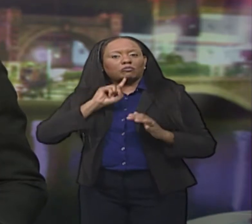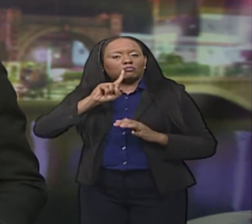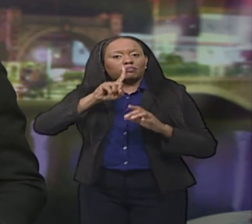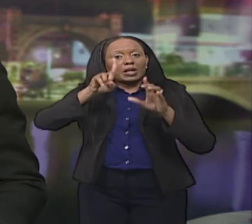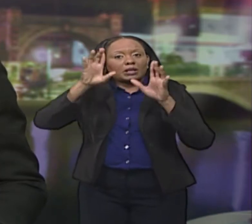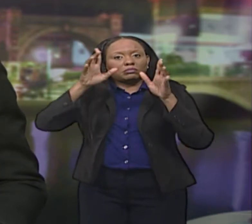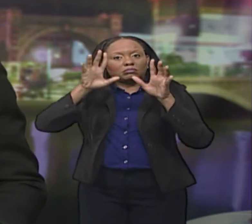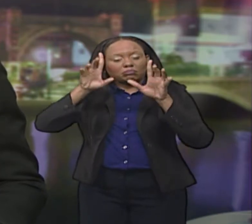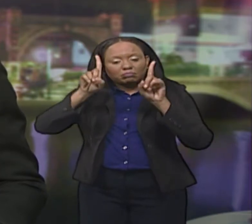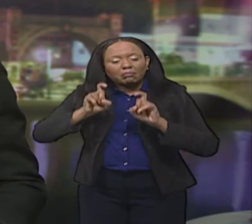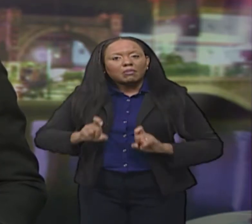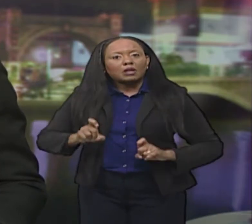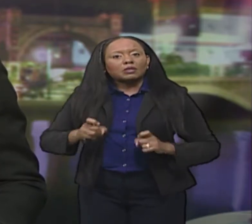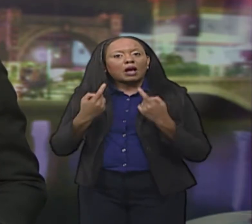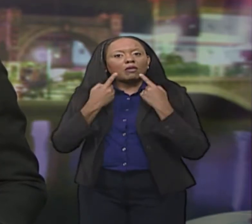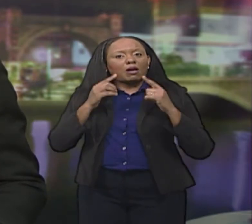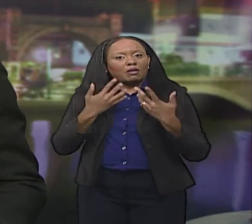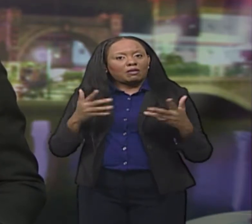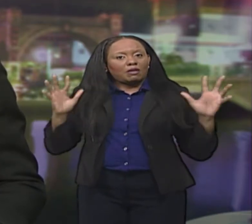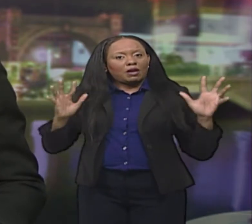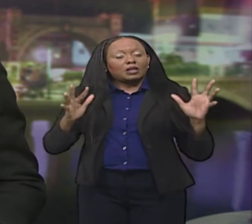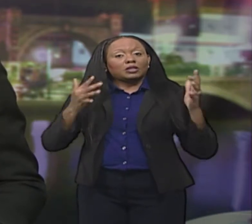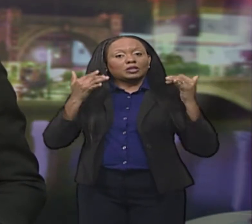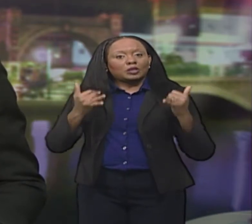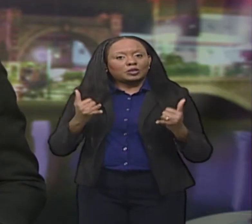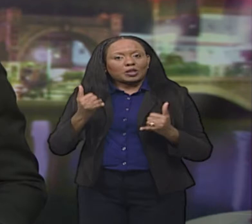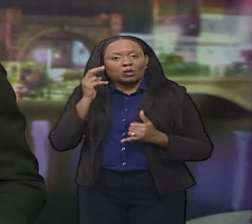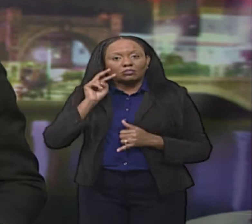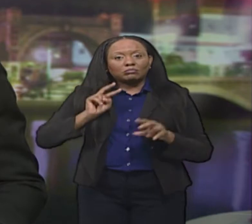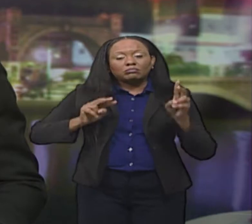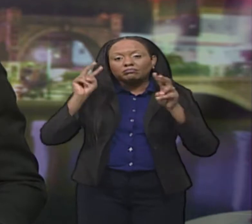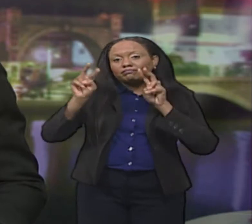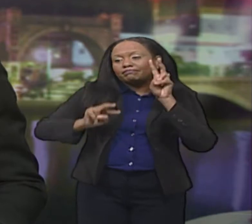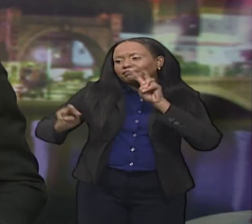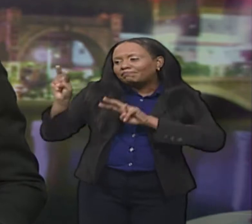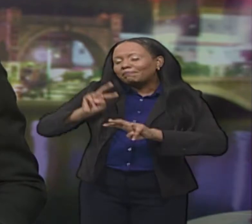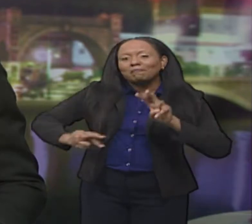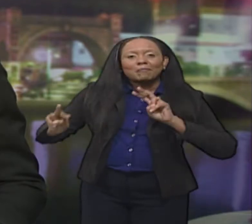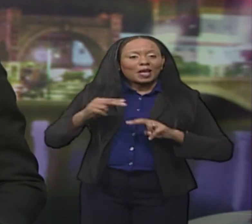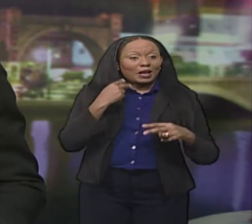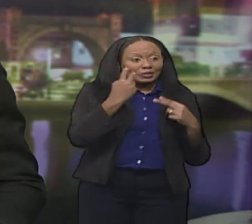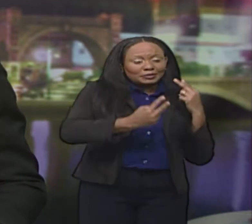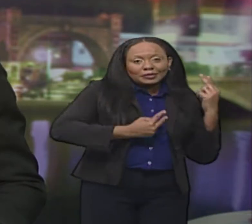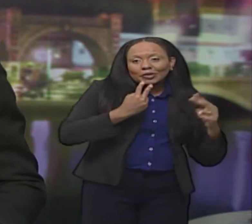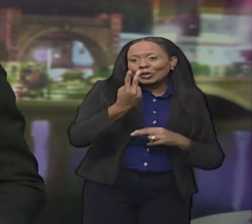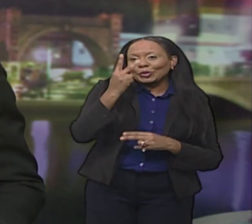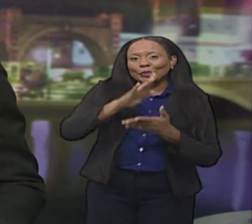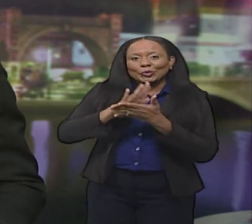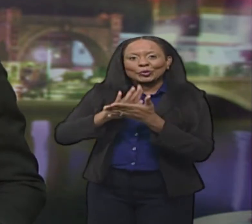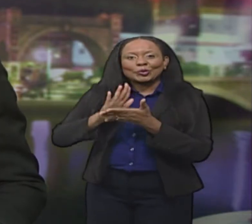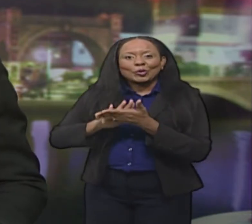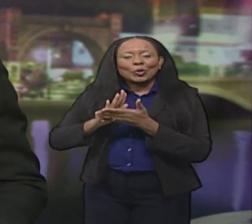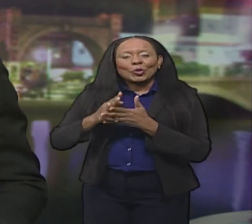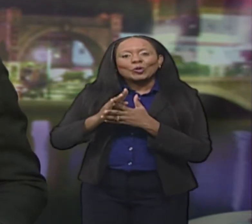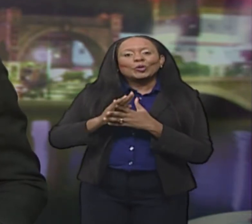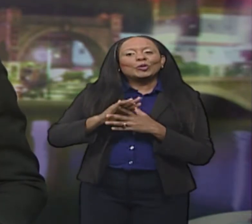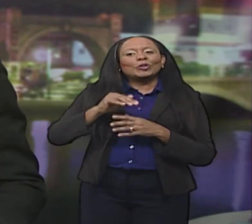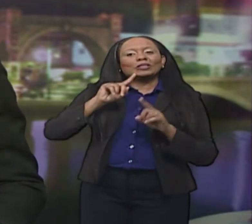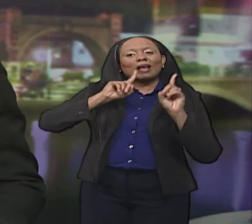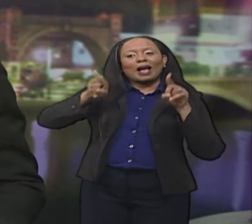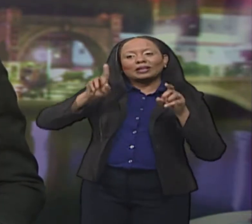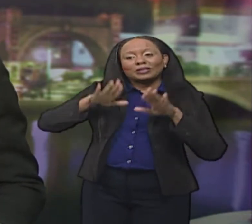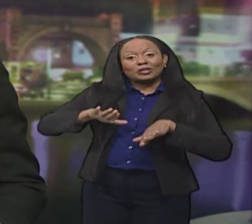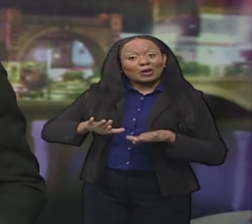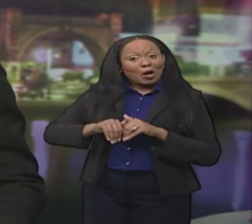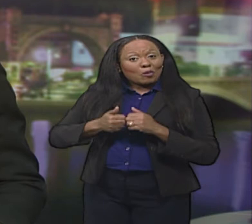boys and girls taking the exam. Kishmar St. Gis visited the St. Michael's School and Parkinson Memorial Examination Centers and filed